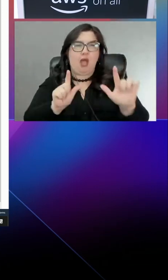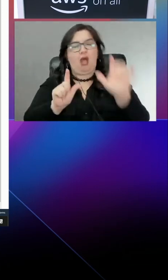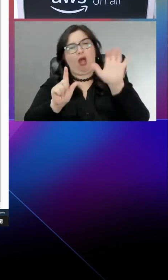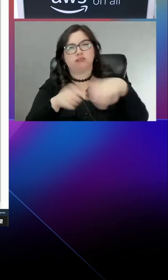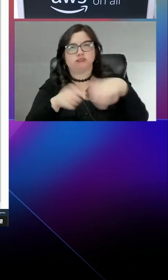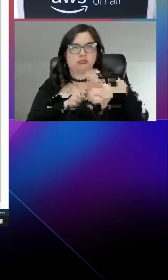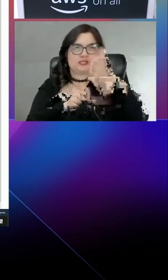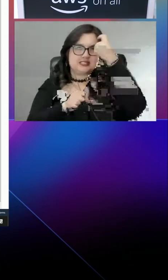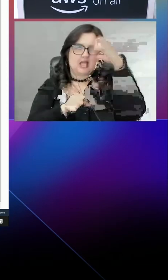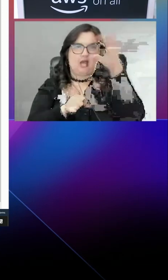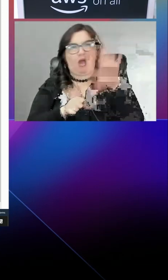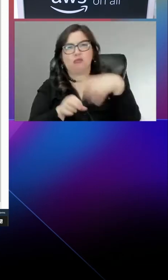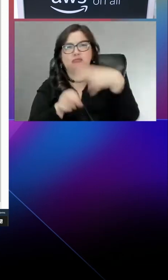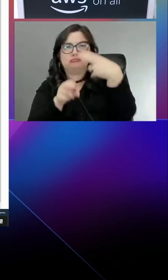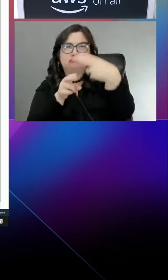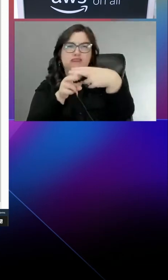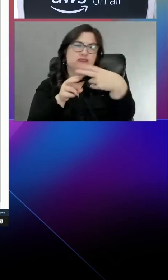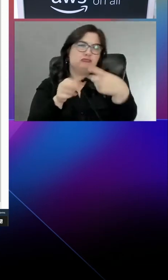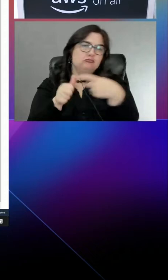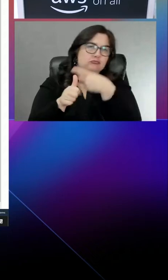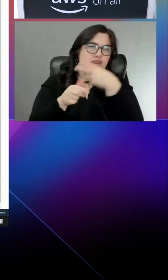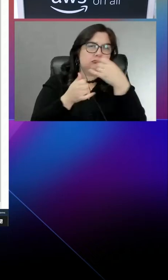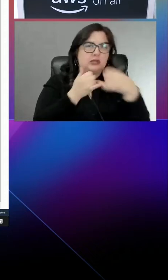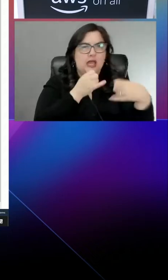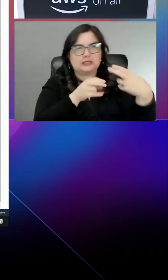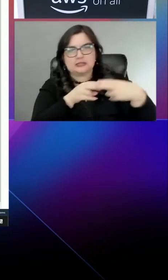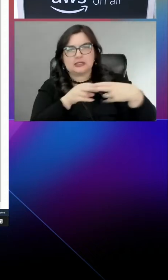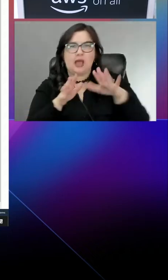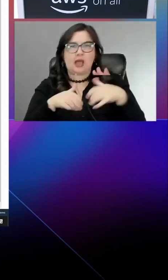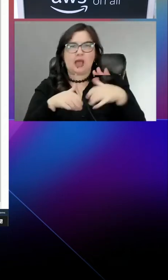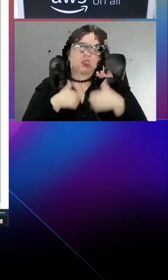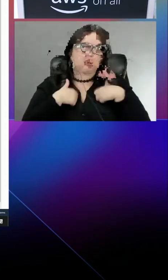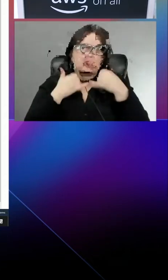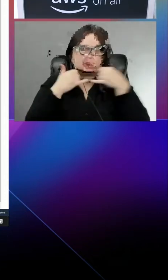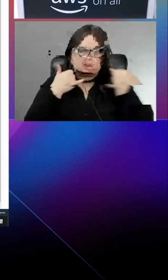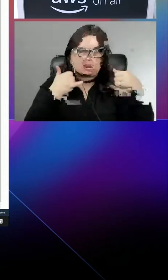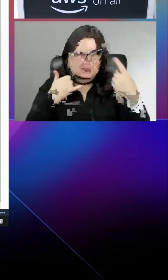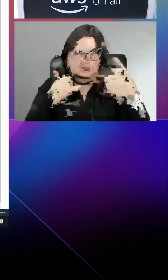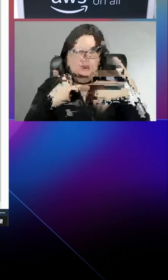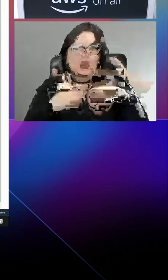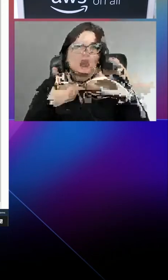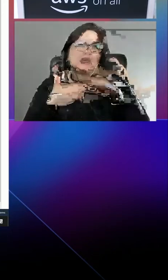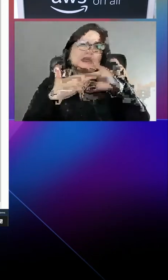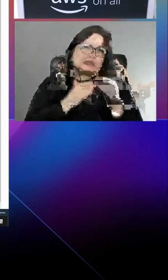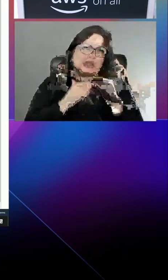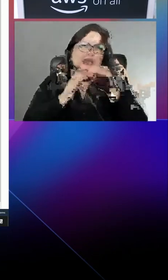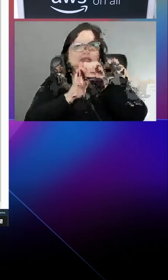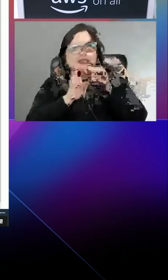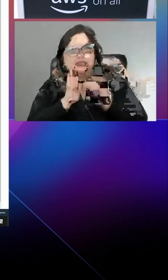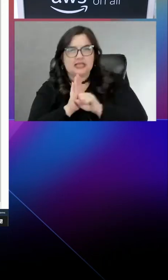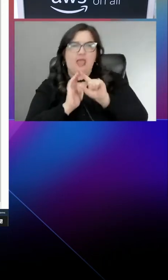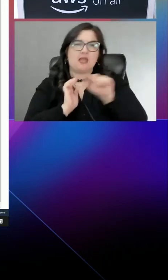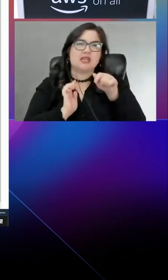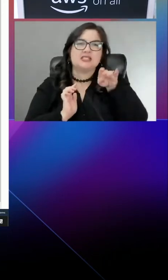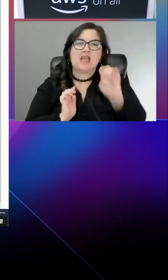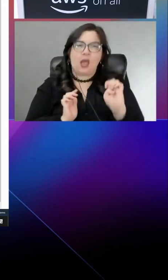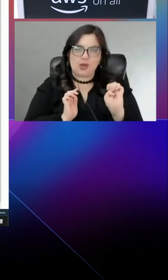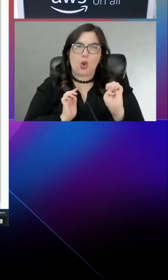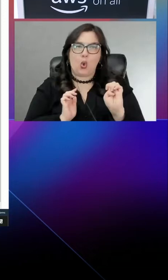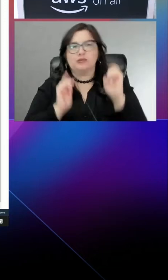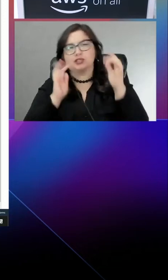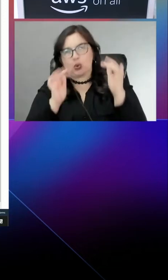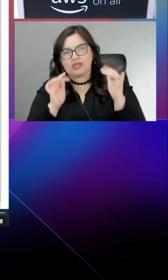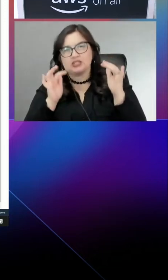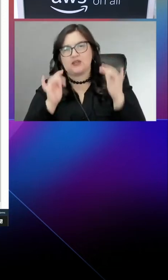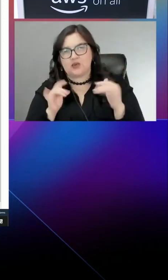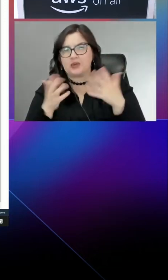the last name, this is line 1, address line 1, this is the city, state, zip code, and so on and so forth, right? Or it